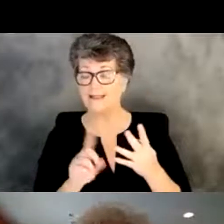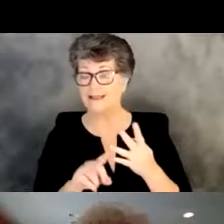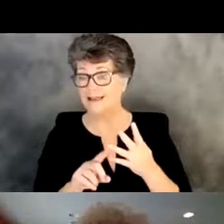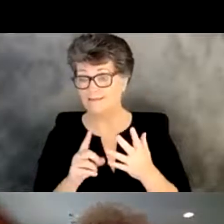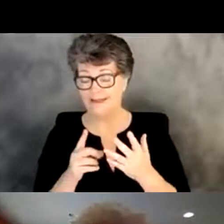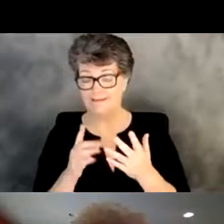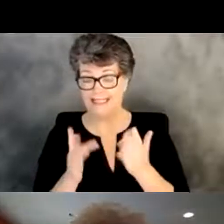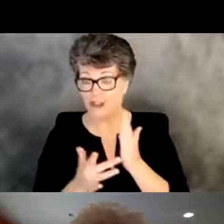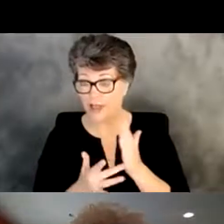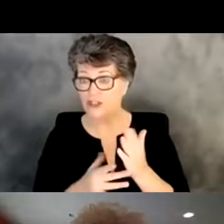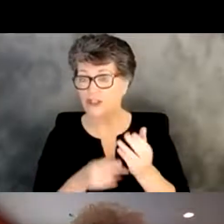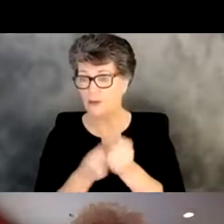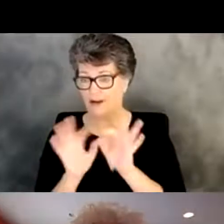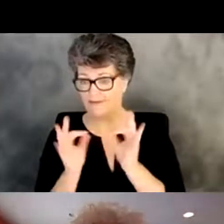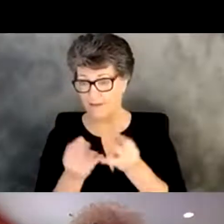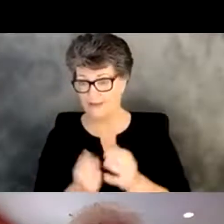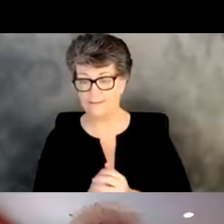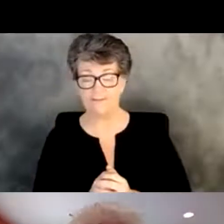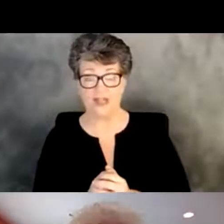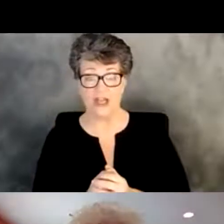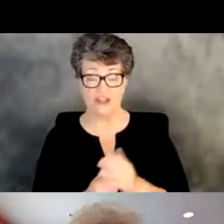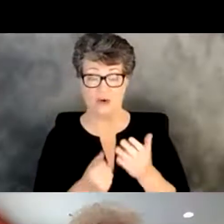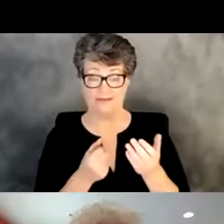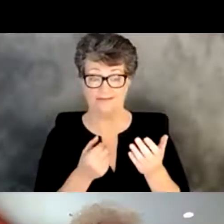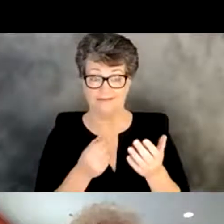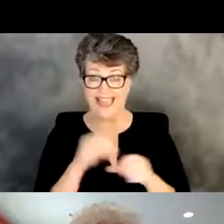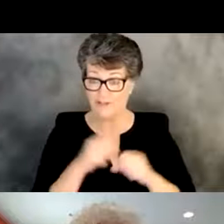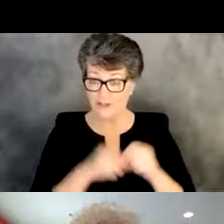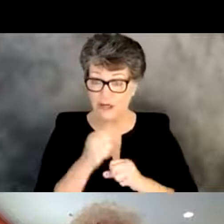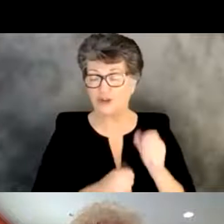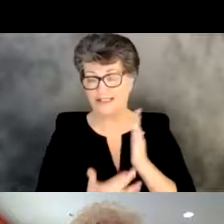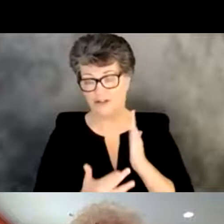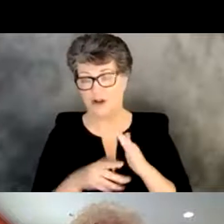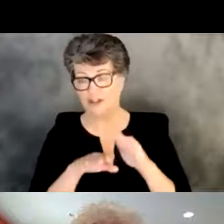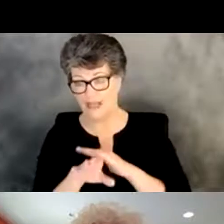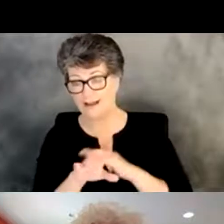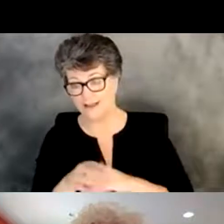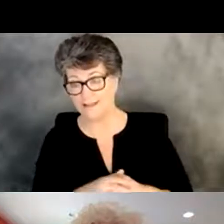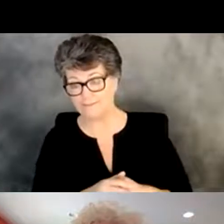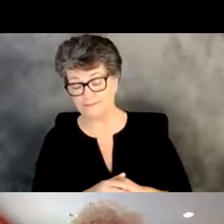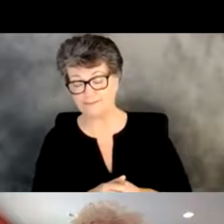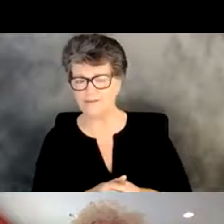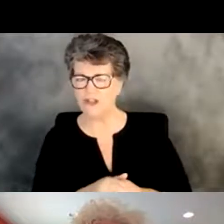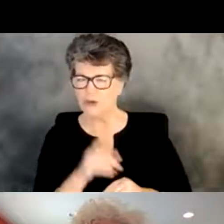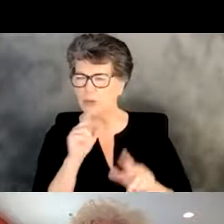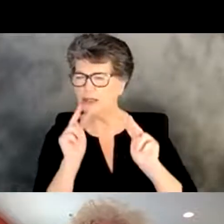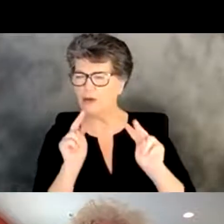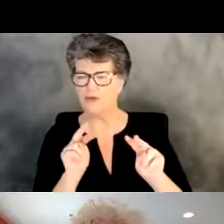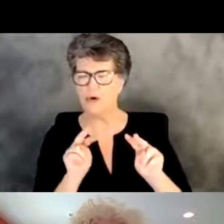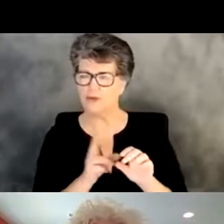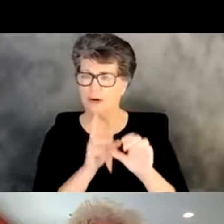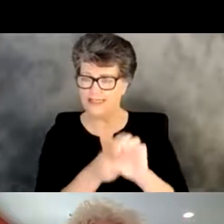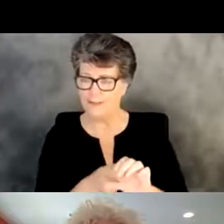both technology infrastructure and technology access. So we look forward to participating,